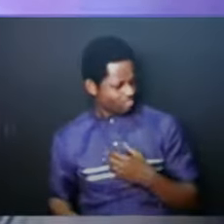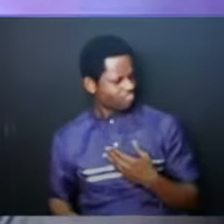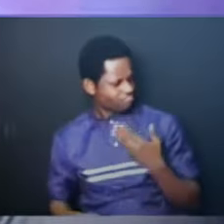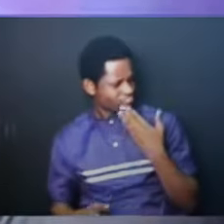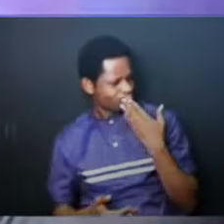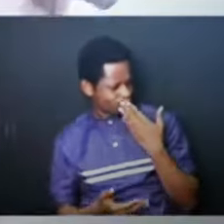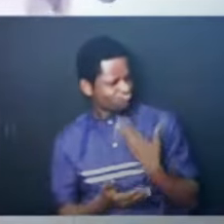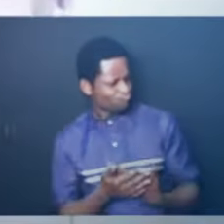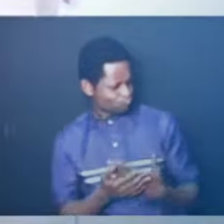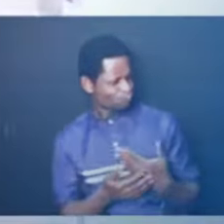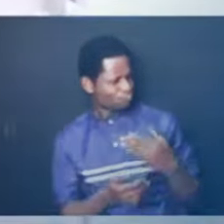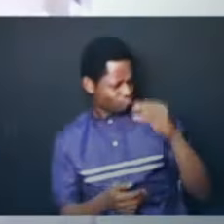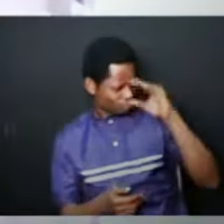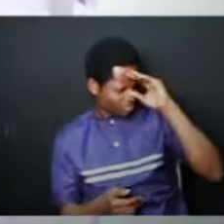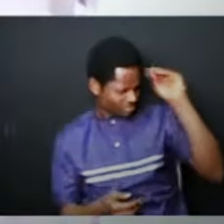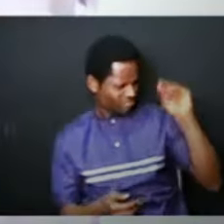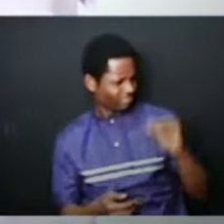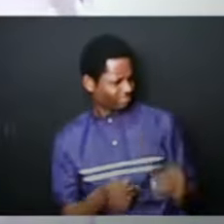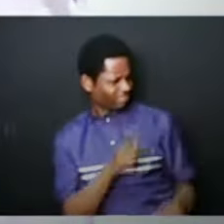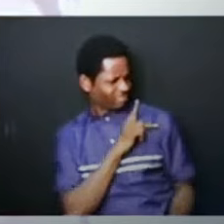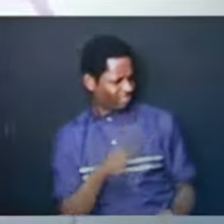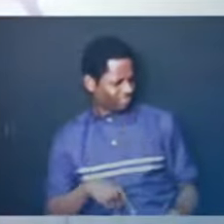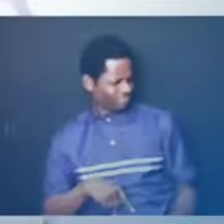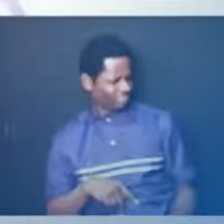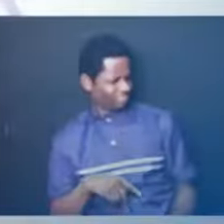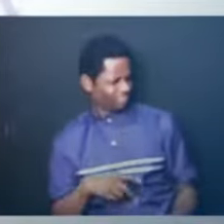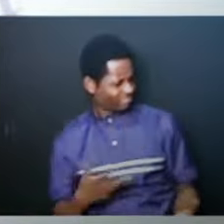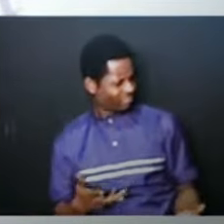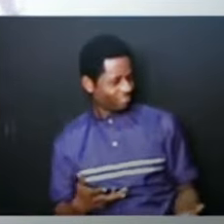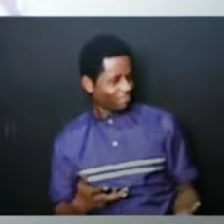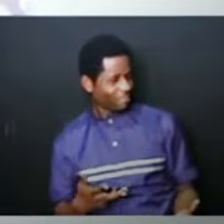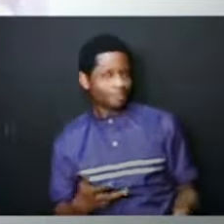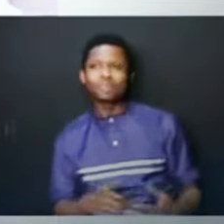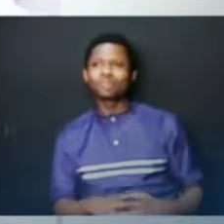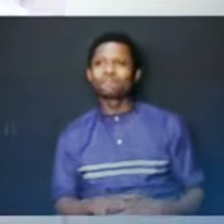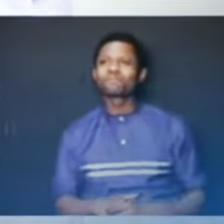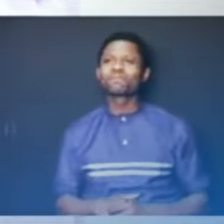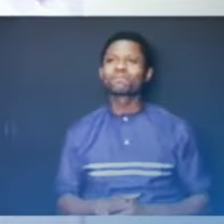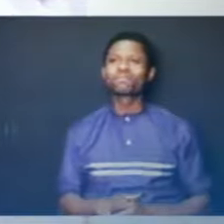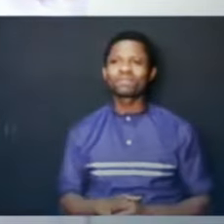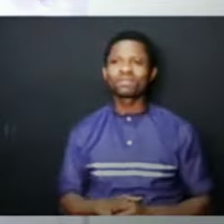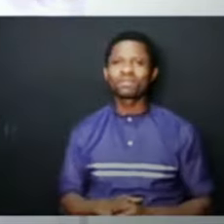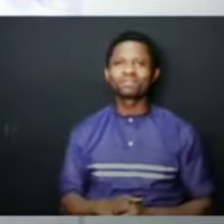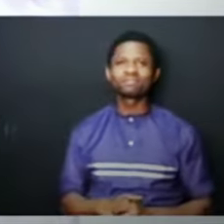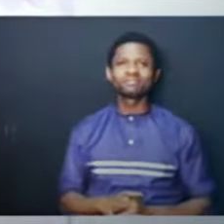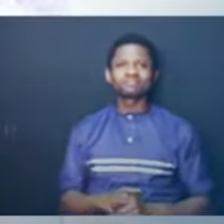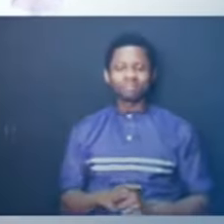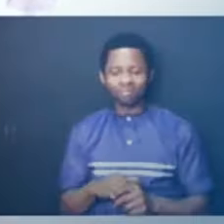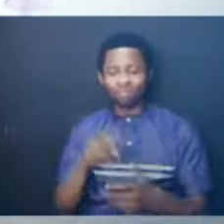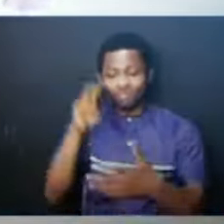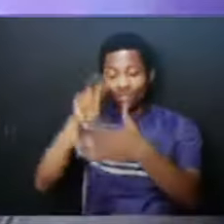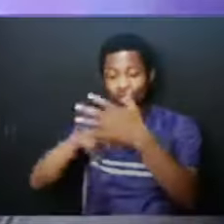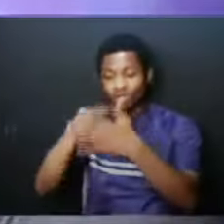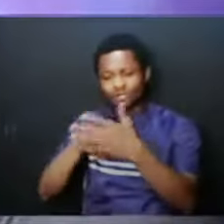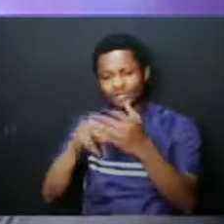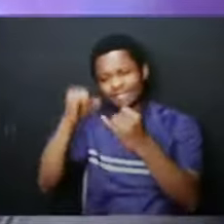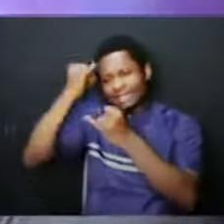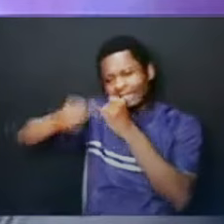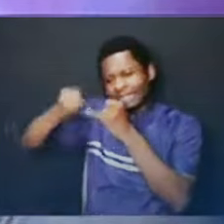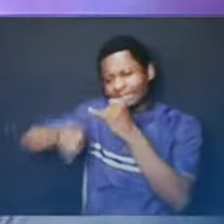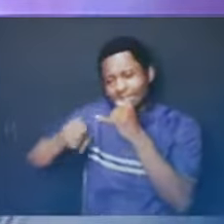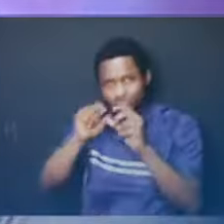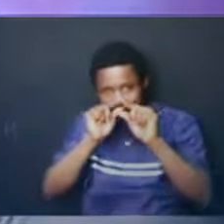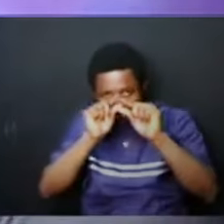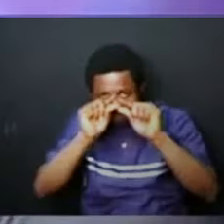se nana wa yade mo pia. But let's read the last line.